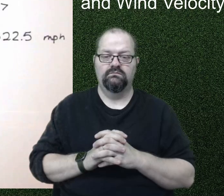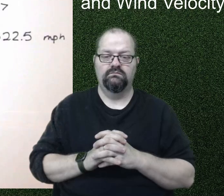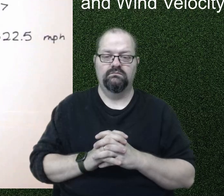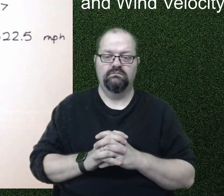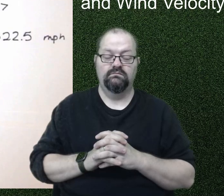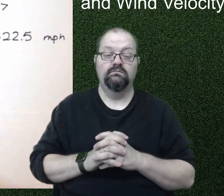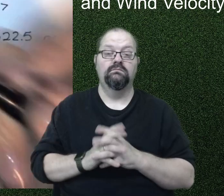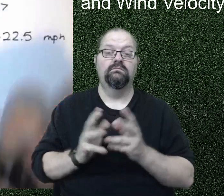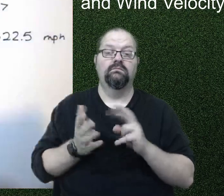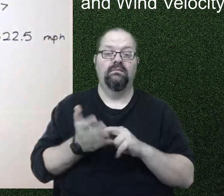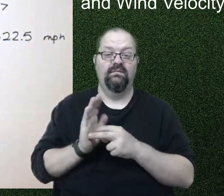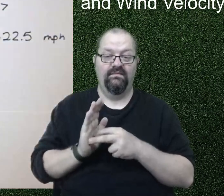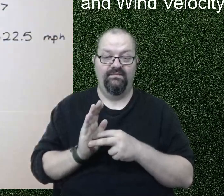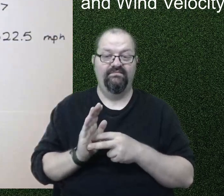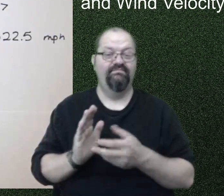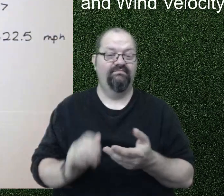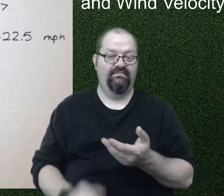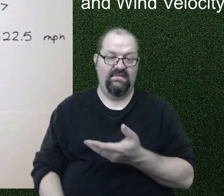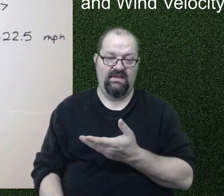So that's that.